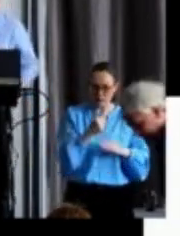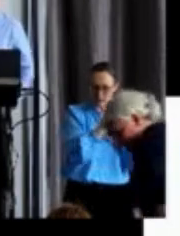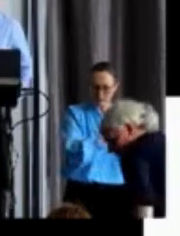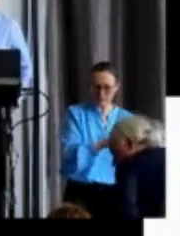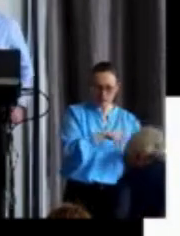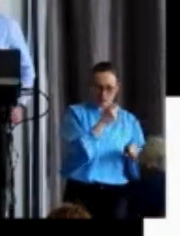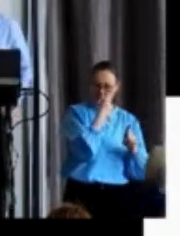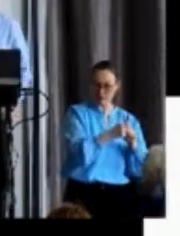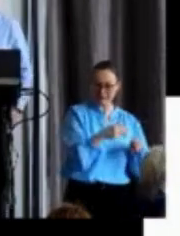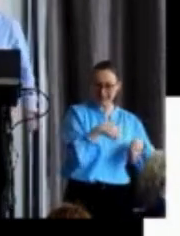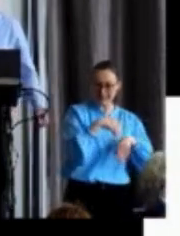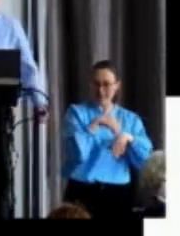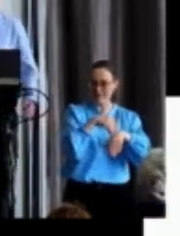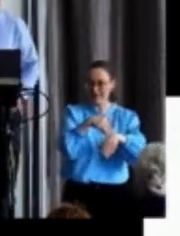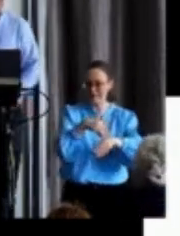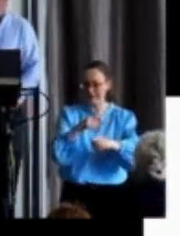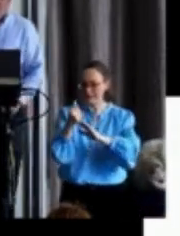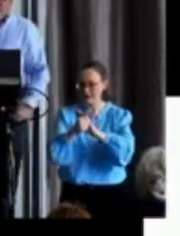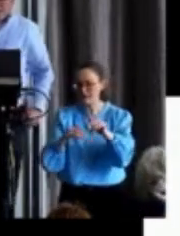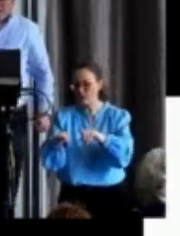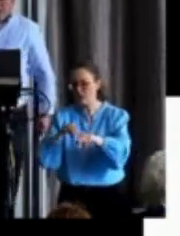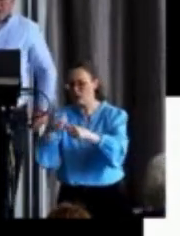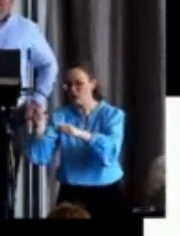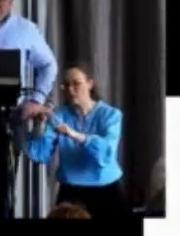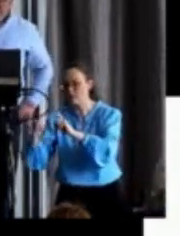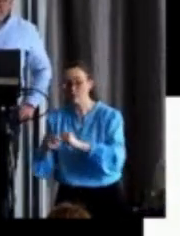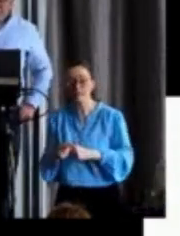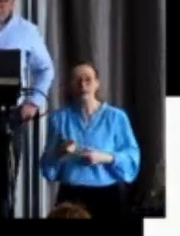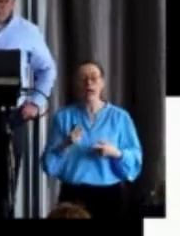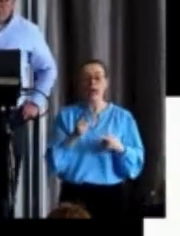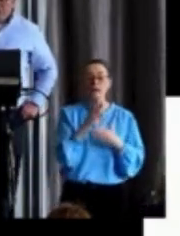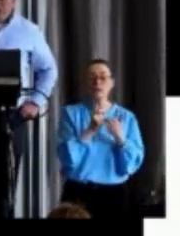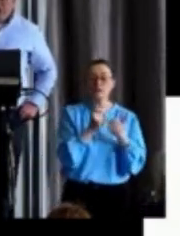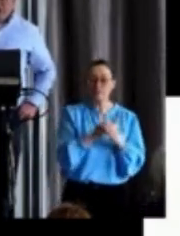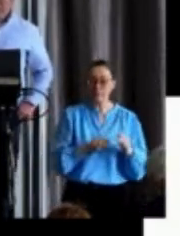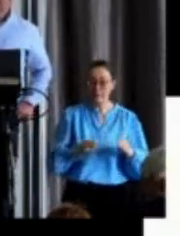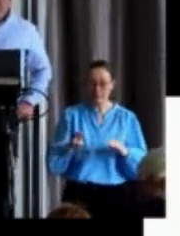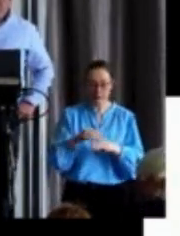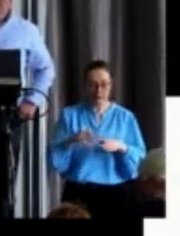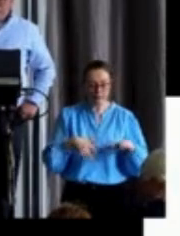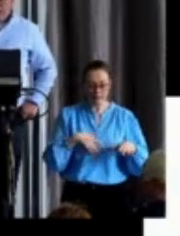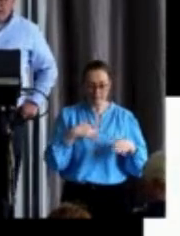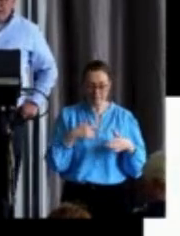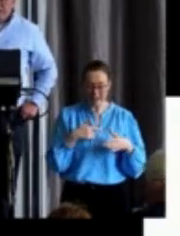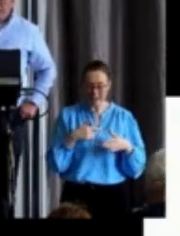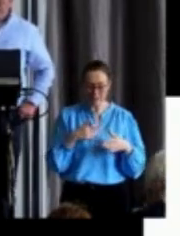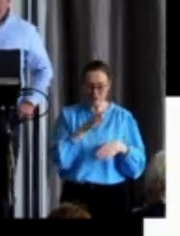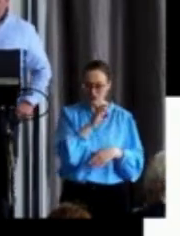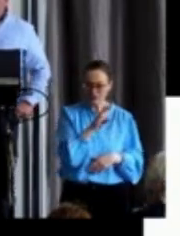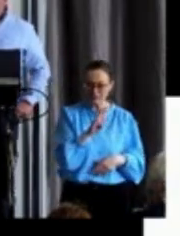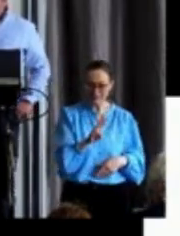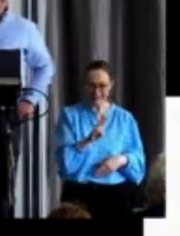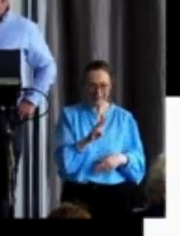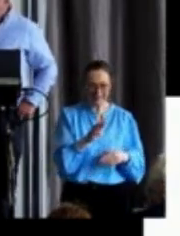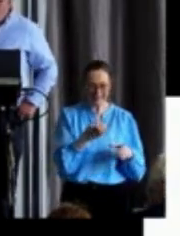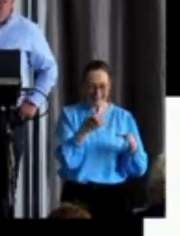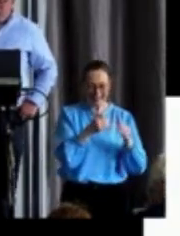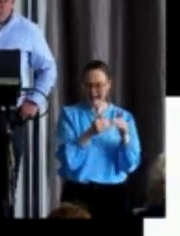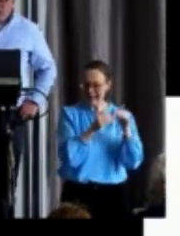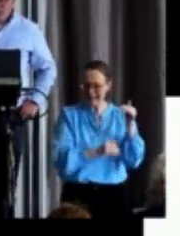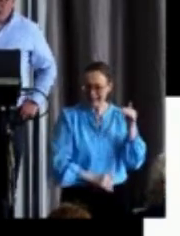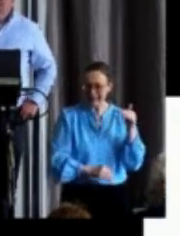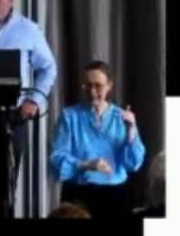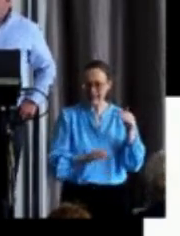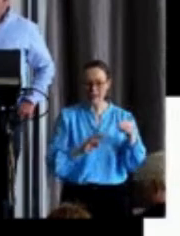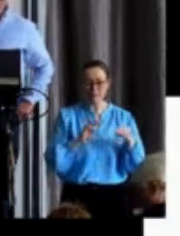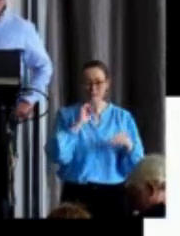with epilepsy feel underserved by care in general practice and rely mainly on